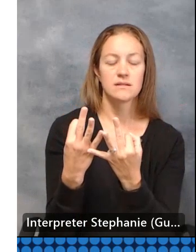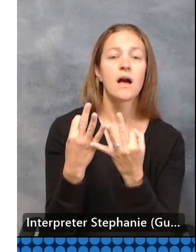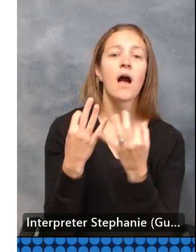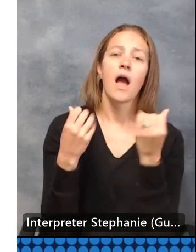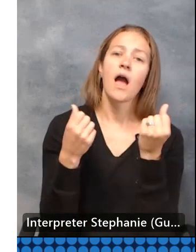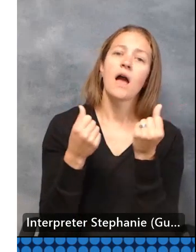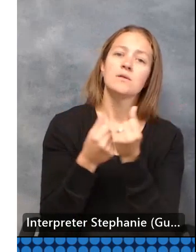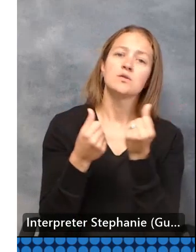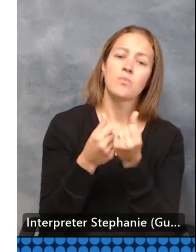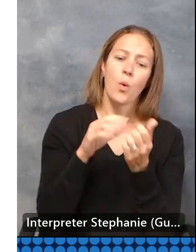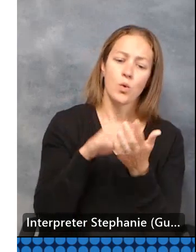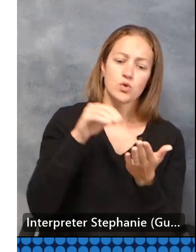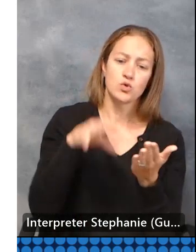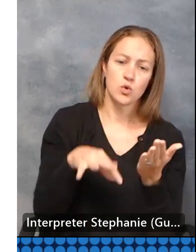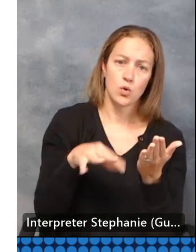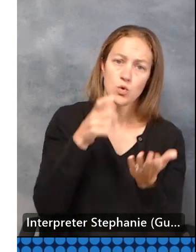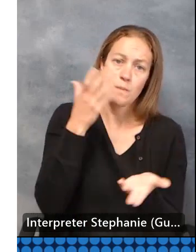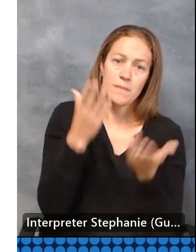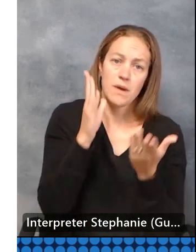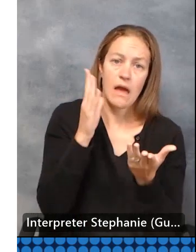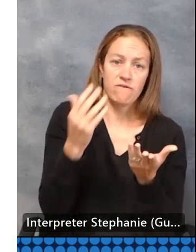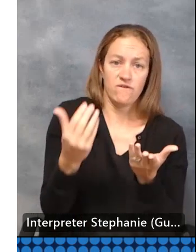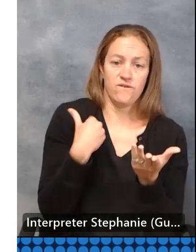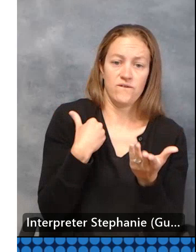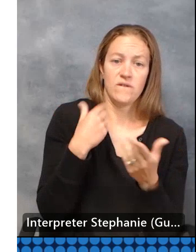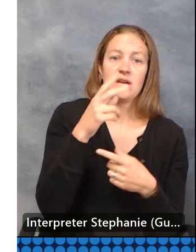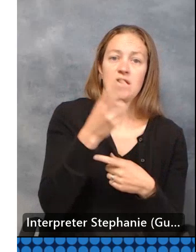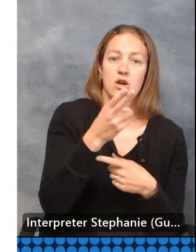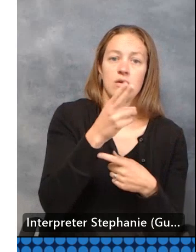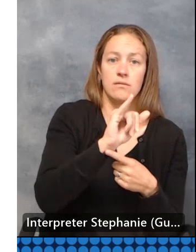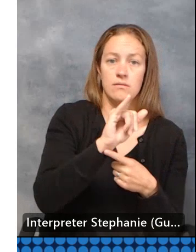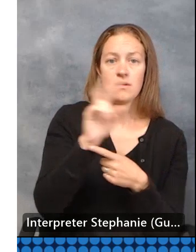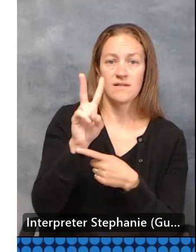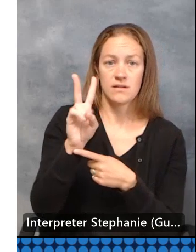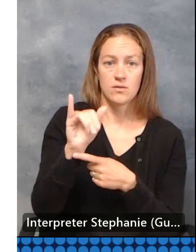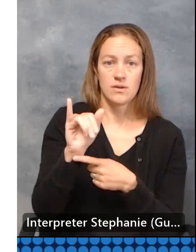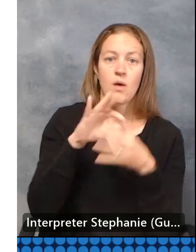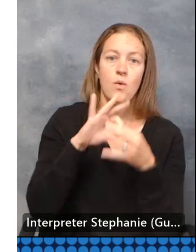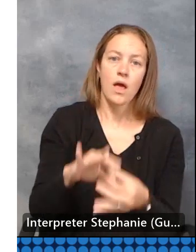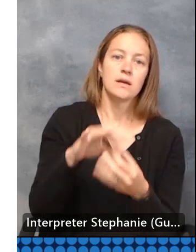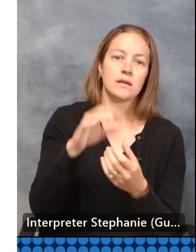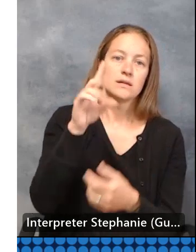supporting students who may have hearing or visual related disabilities.